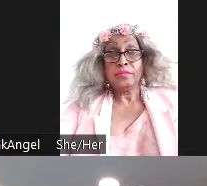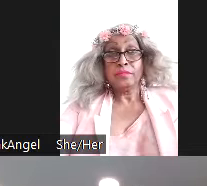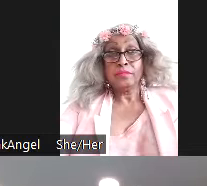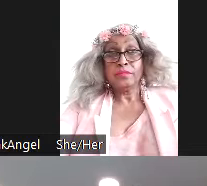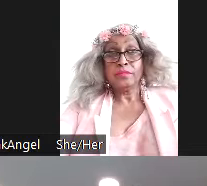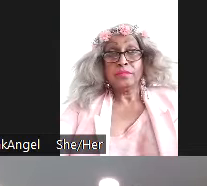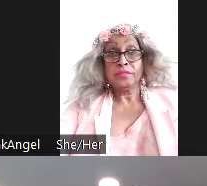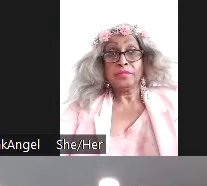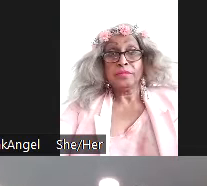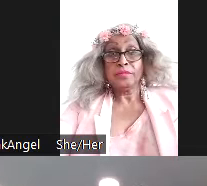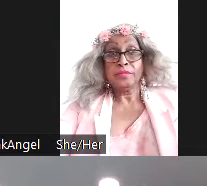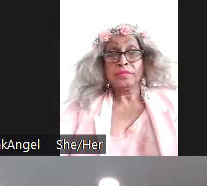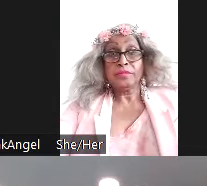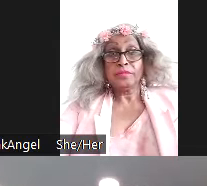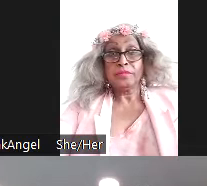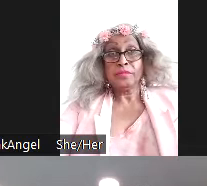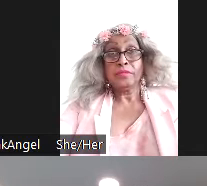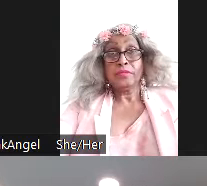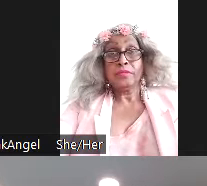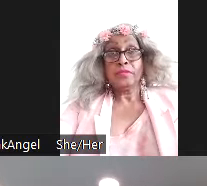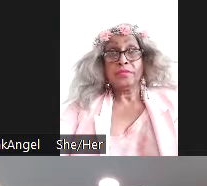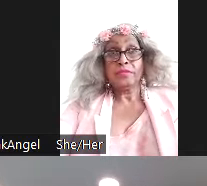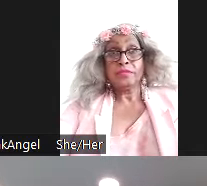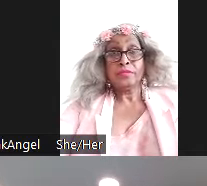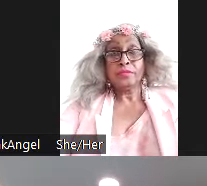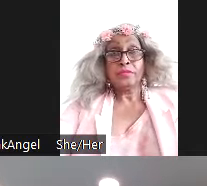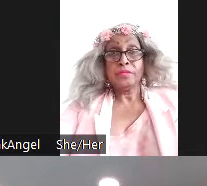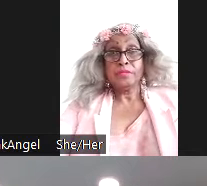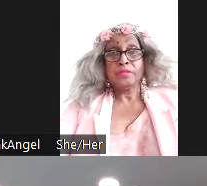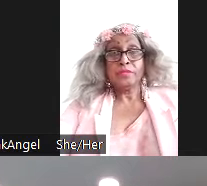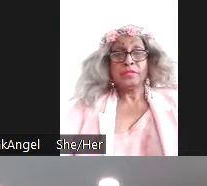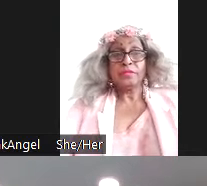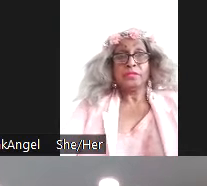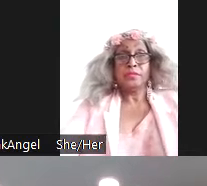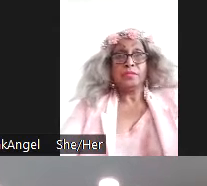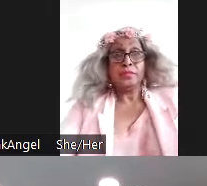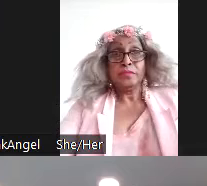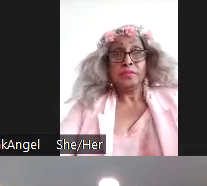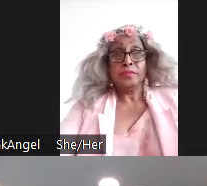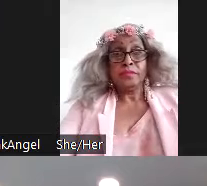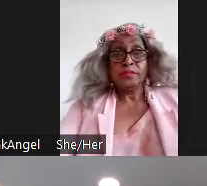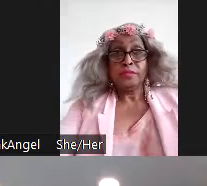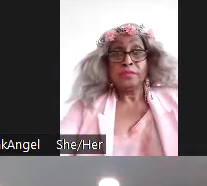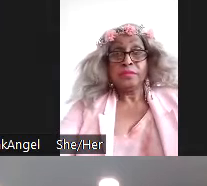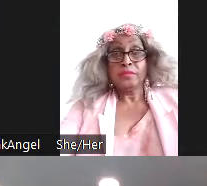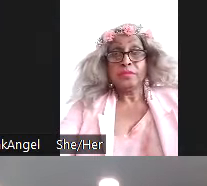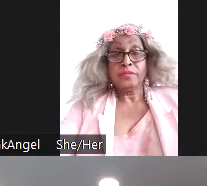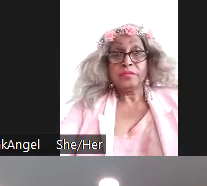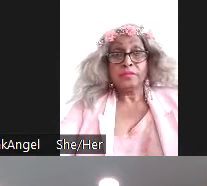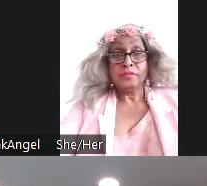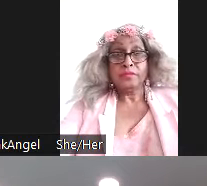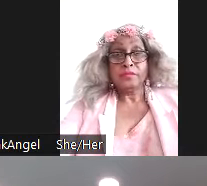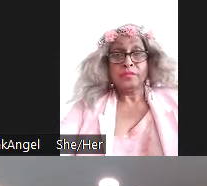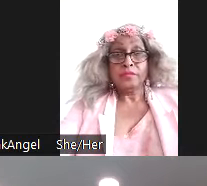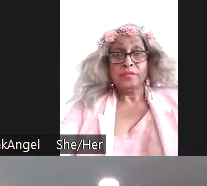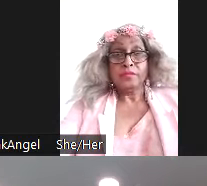we do our introductions, we will be turning off the screen and you'll be able to visually see everyone in a much larger screen. As I mentioned,